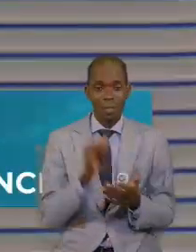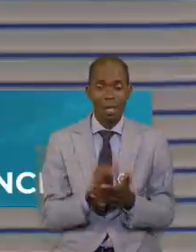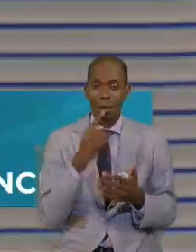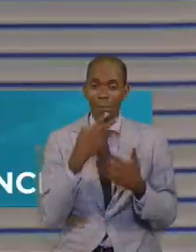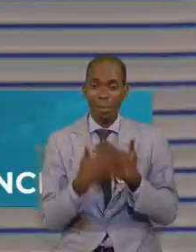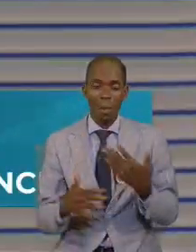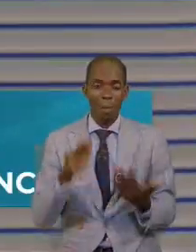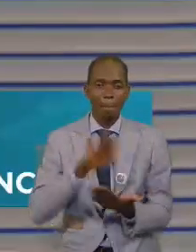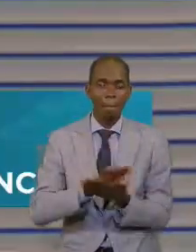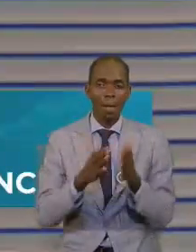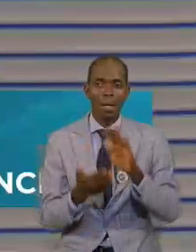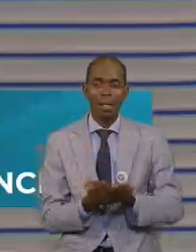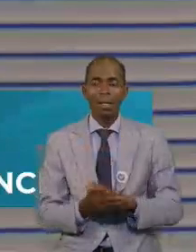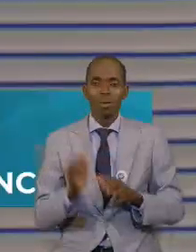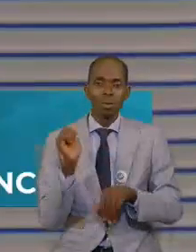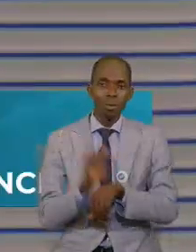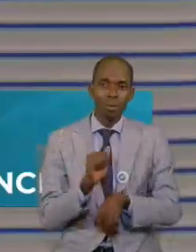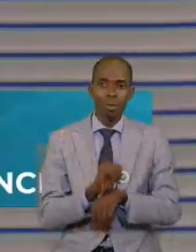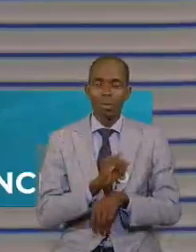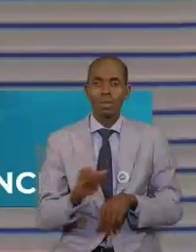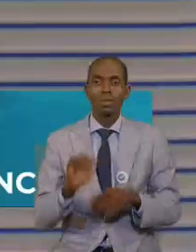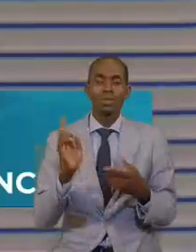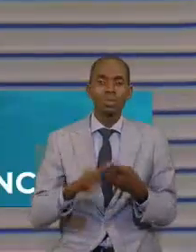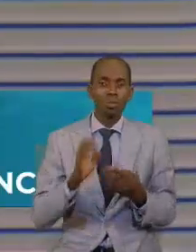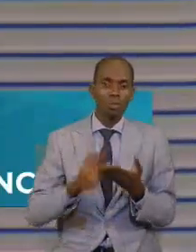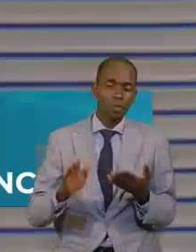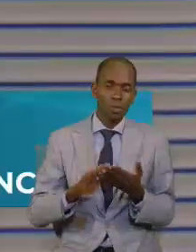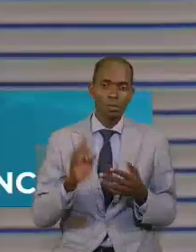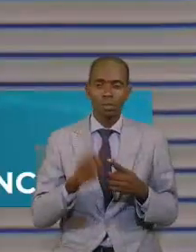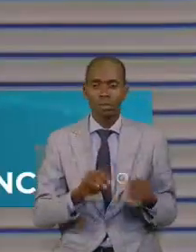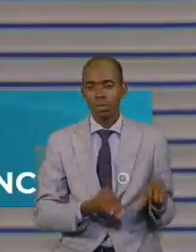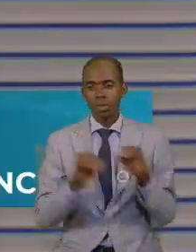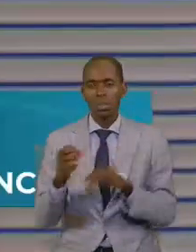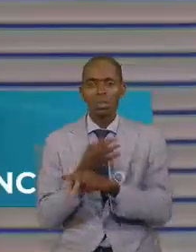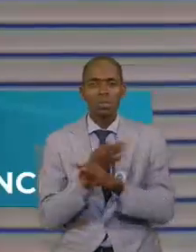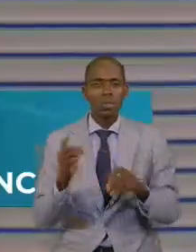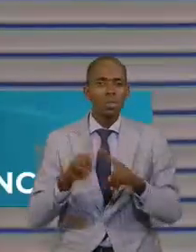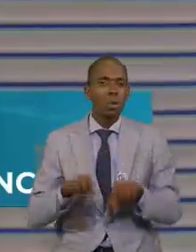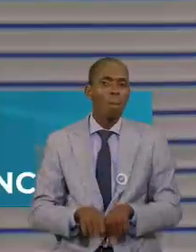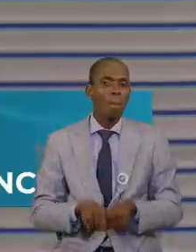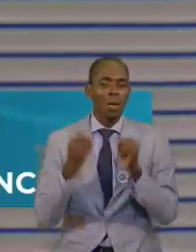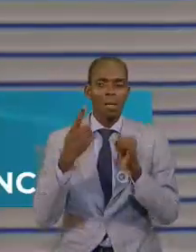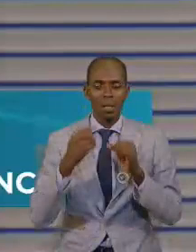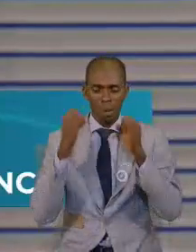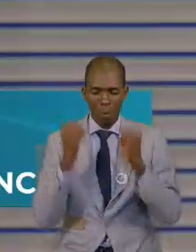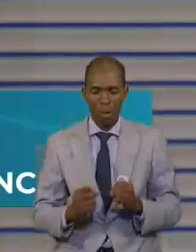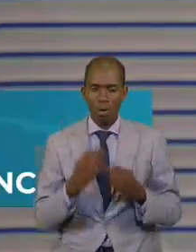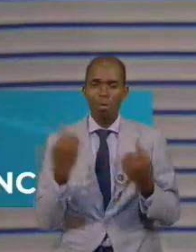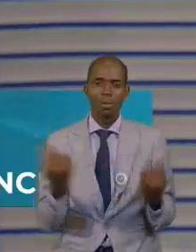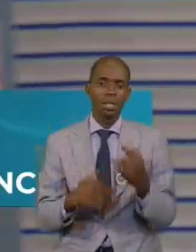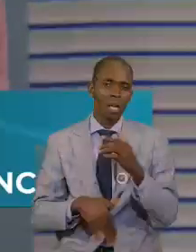became effective to forgive, to set free, to break the power of sin away from your